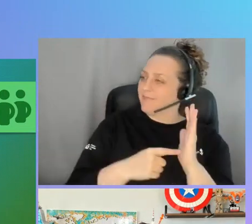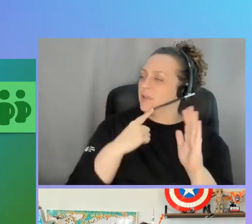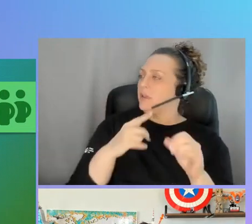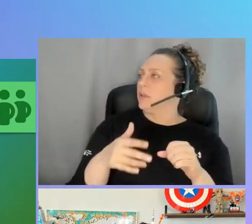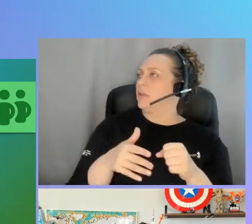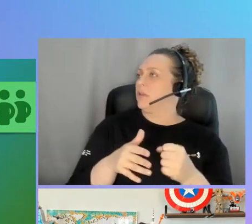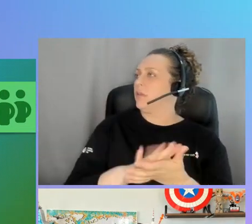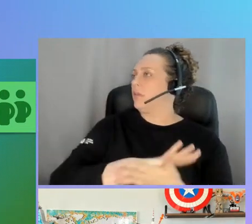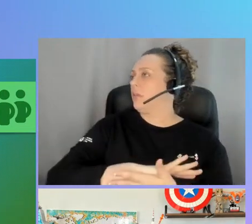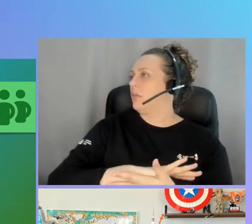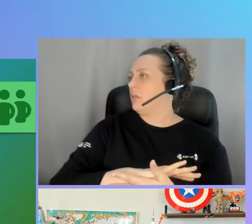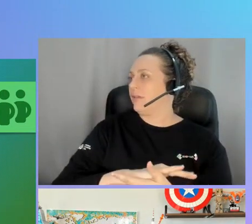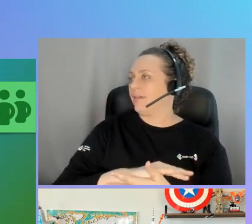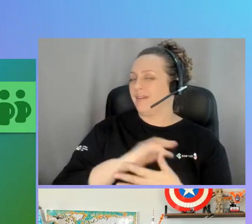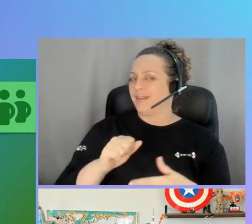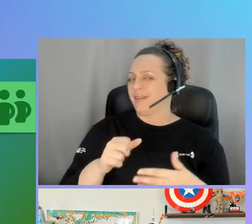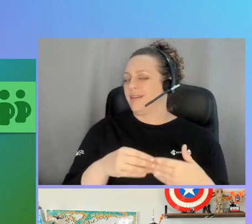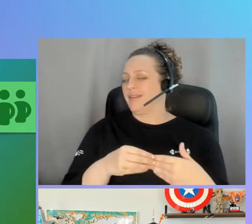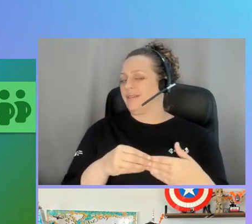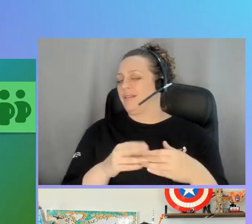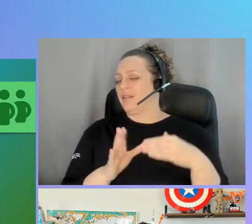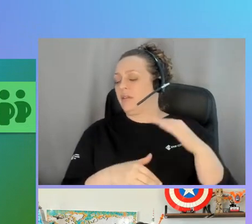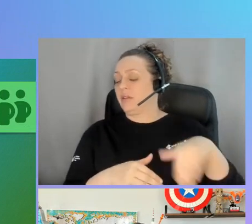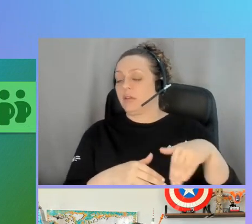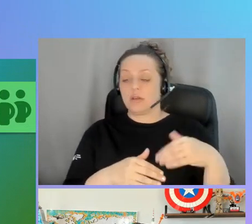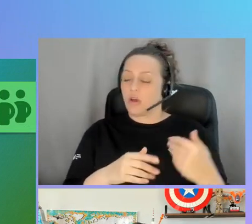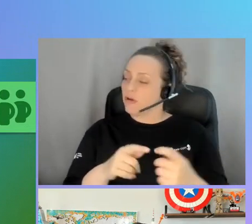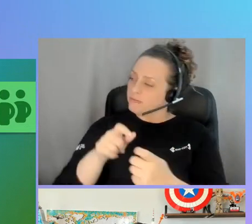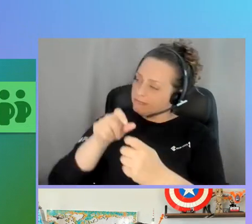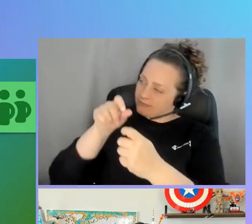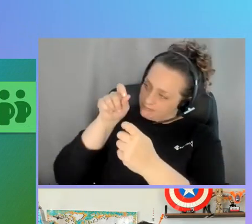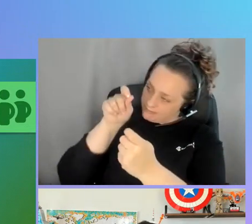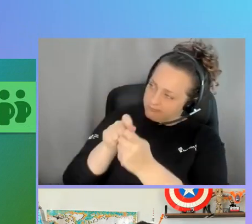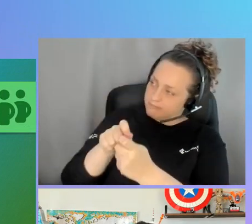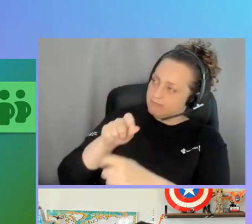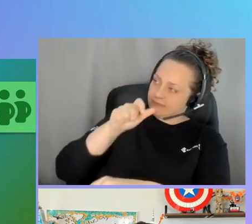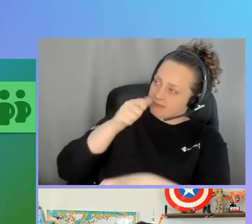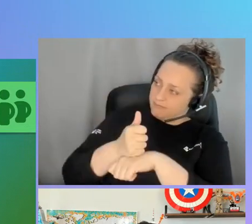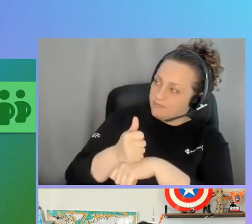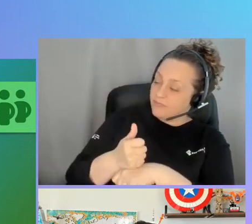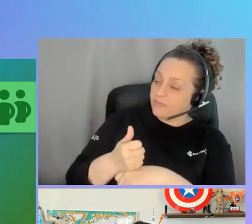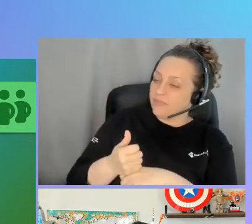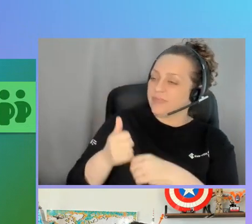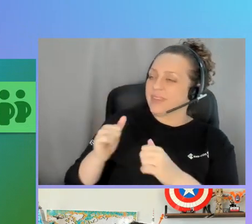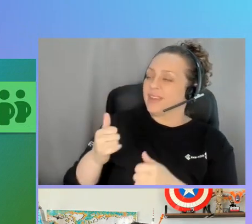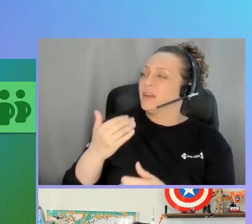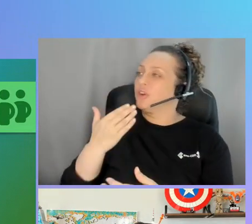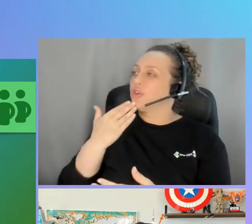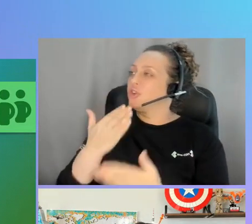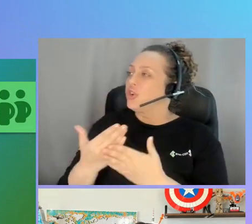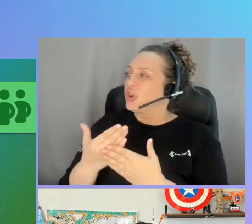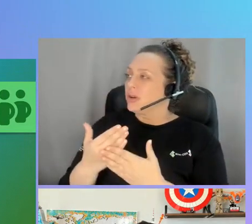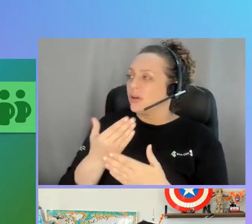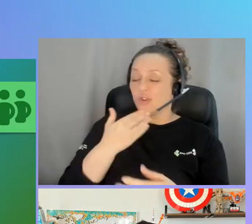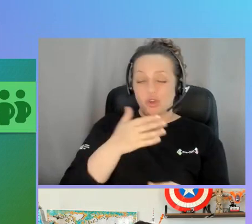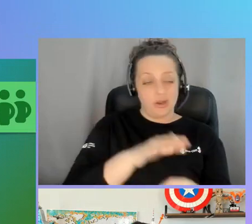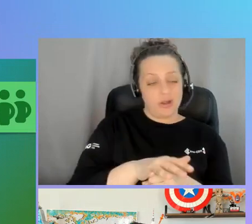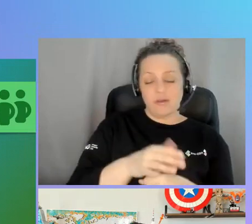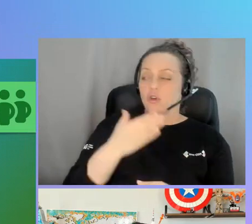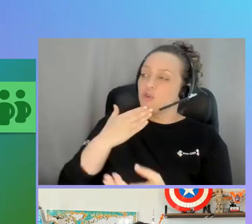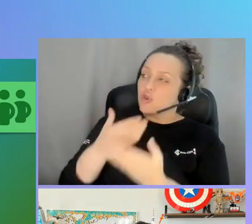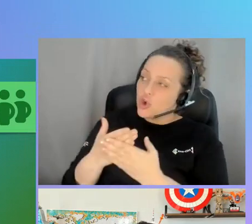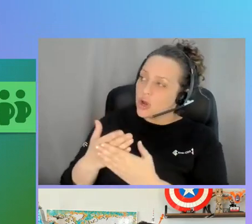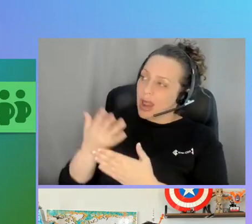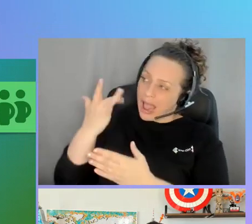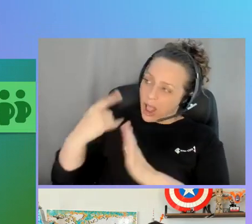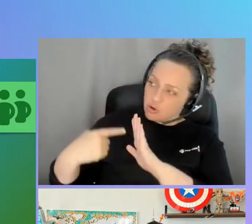policy, right? So getting things in there like, what is your standard of good? What level of WCAG conformance are you measuring